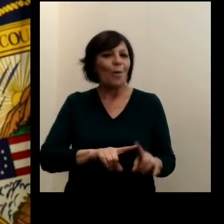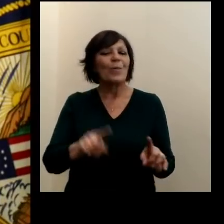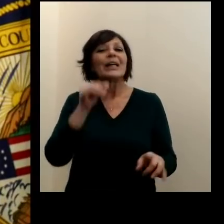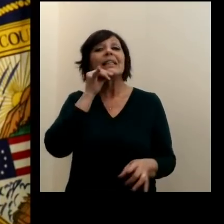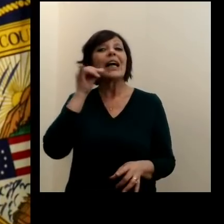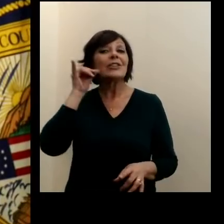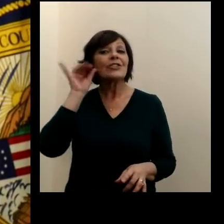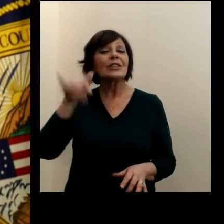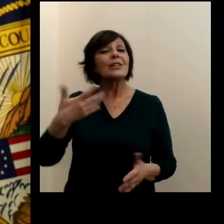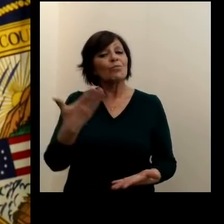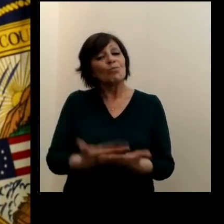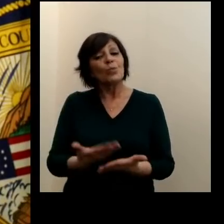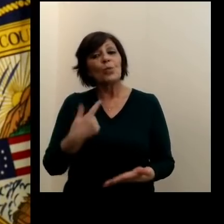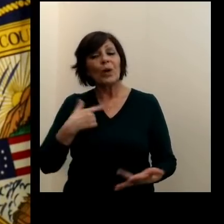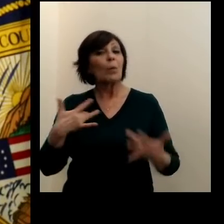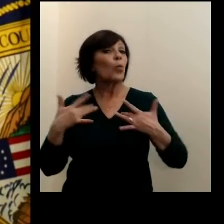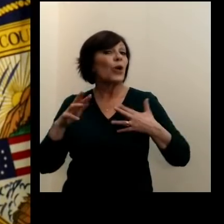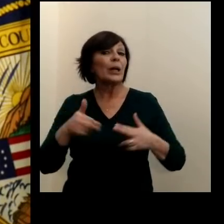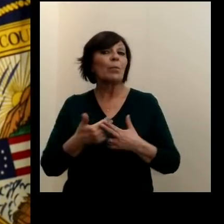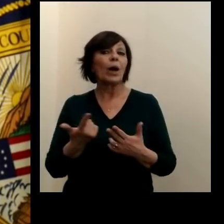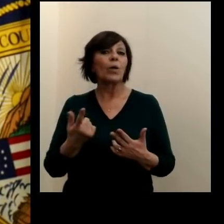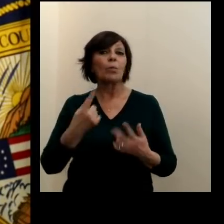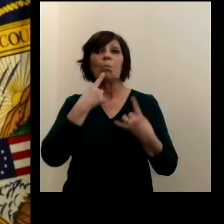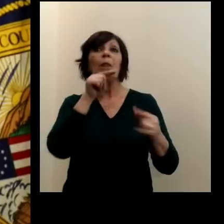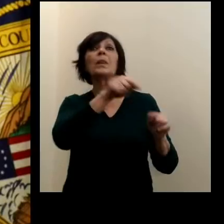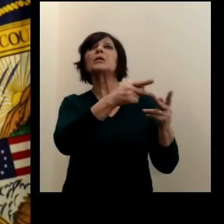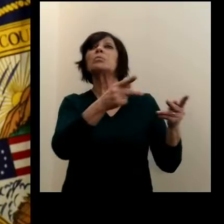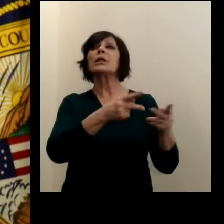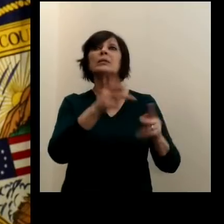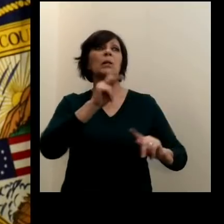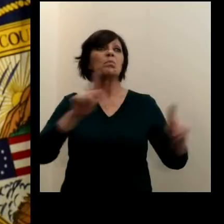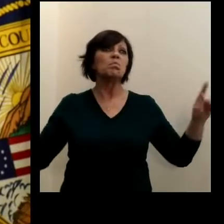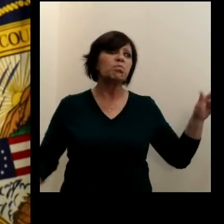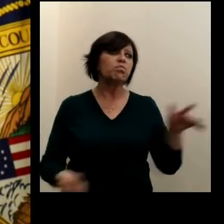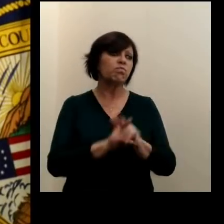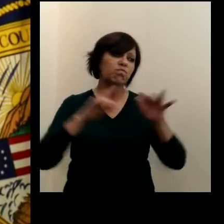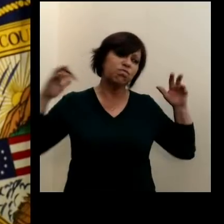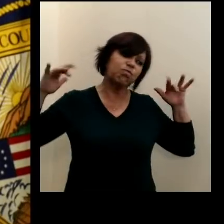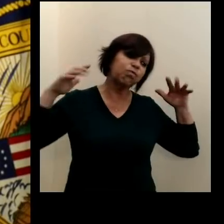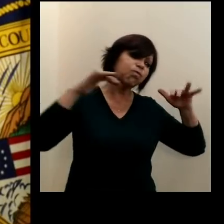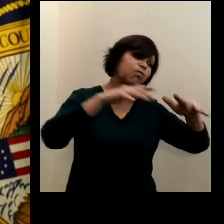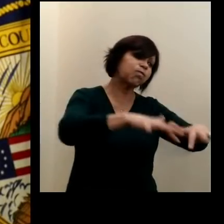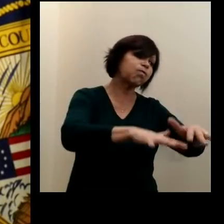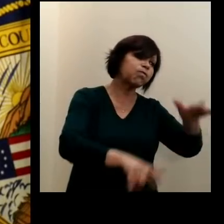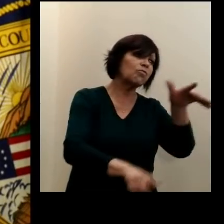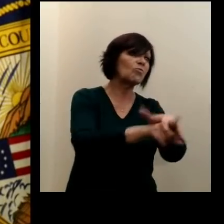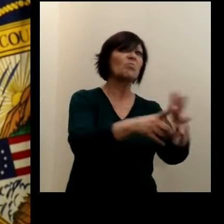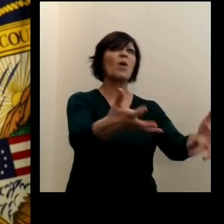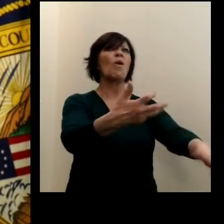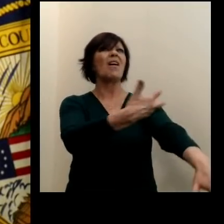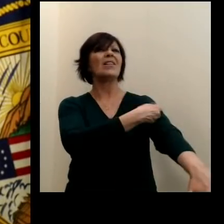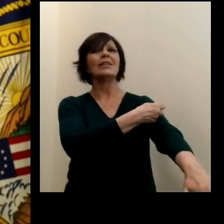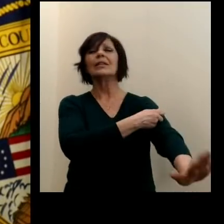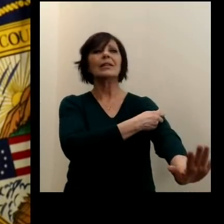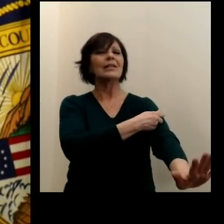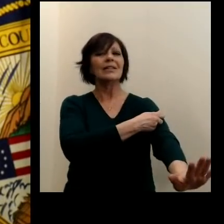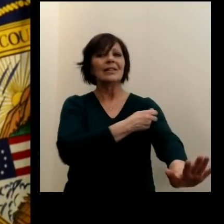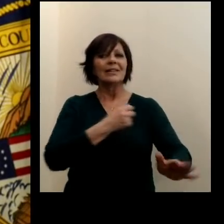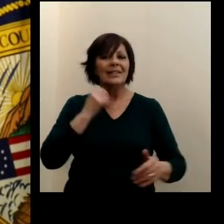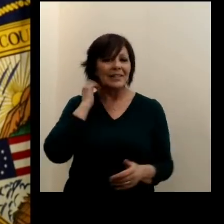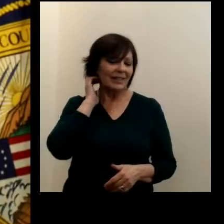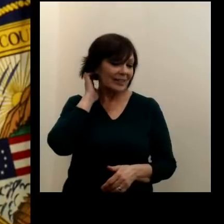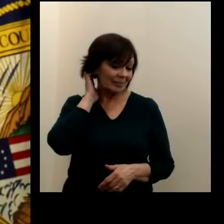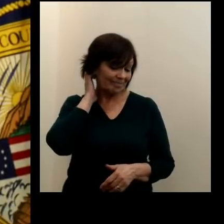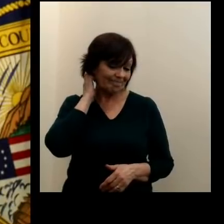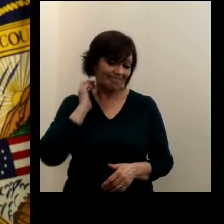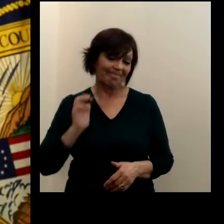was indicative of what we're worried about, which was people just started showing up at our STD clinic demanding to get vaccinated because New York State said they could